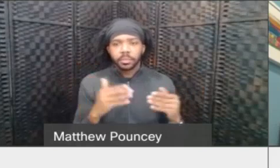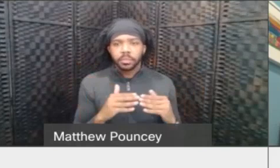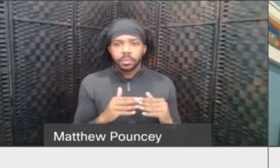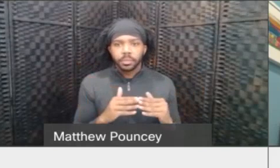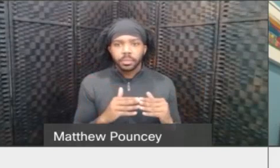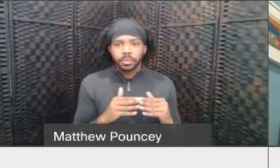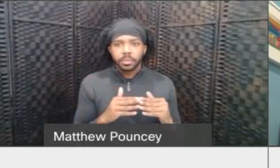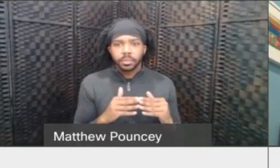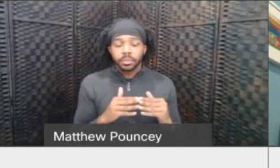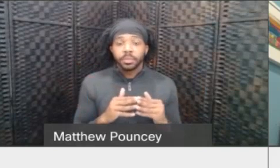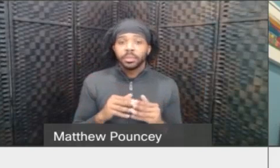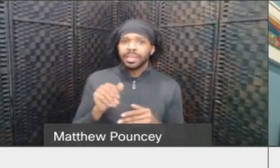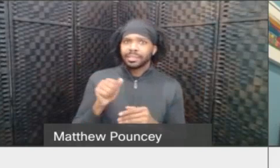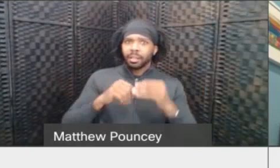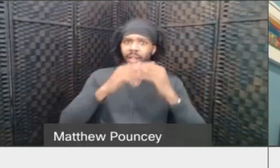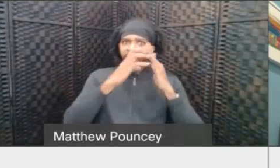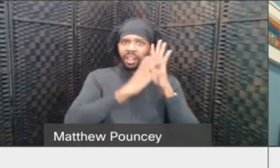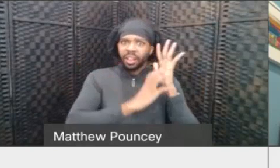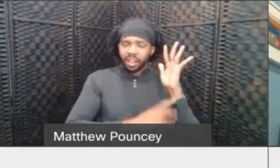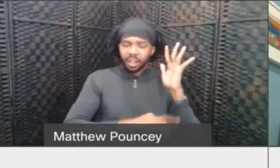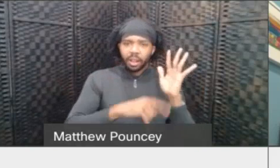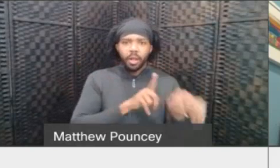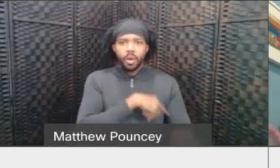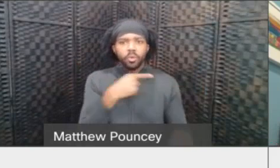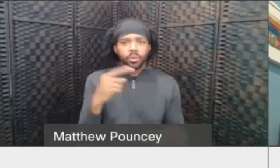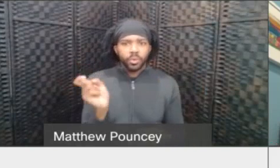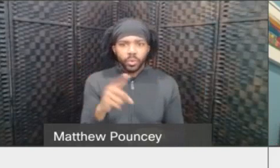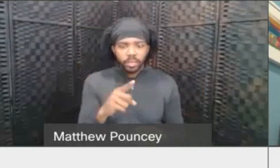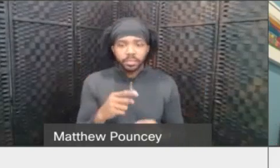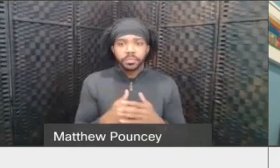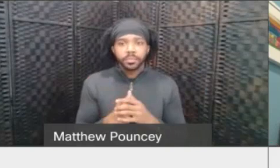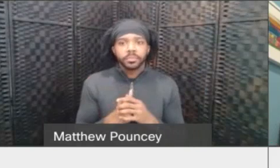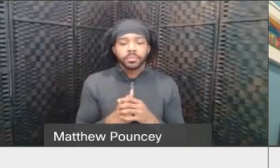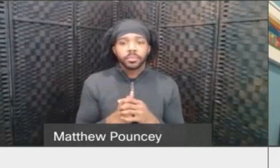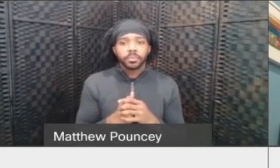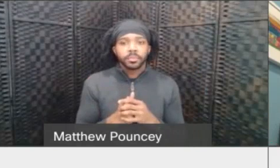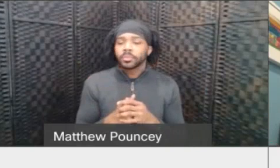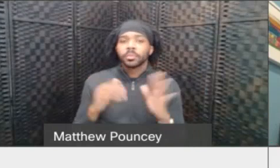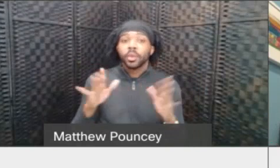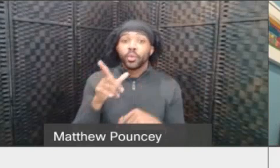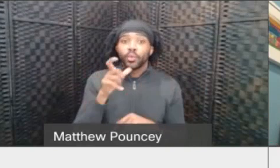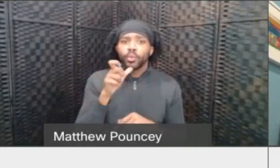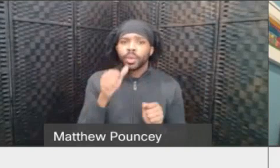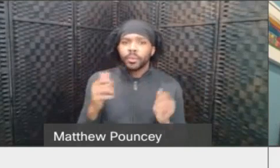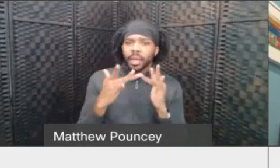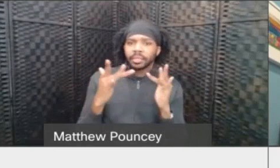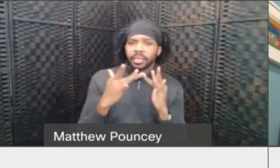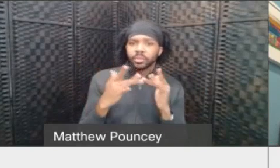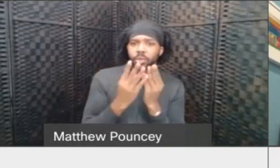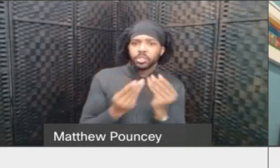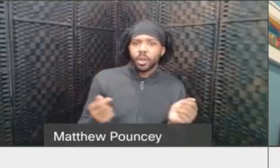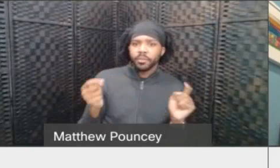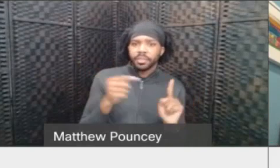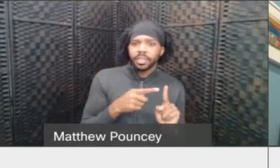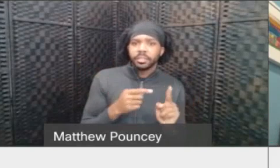This is a really long question. I believe, okay, so who can we contact to resolve this? It's holding up a lot